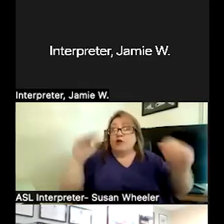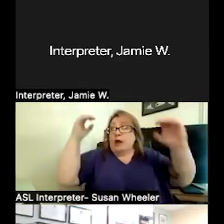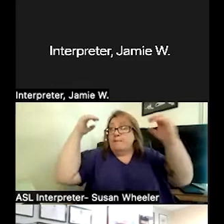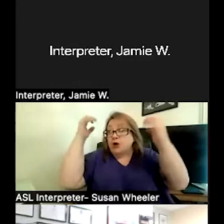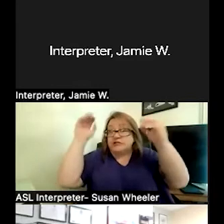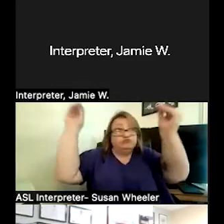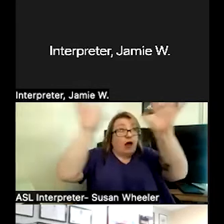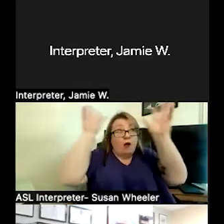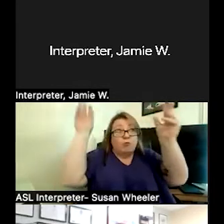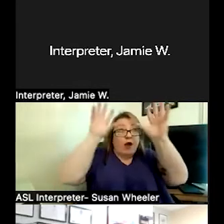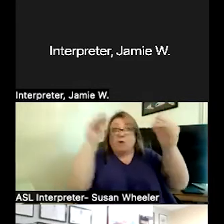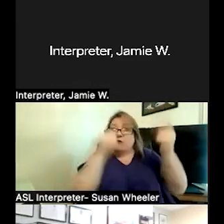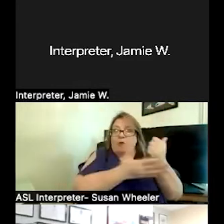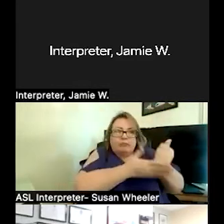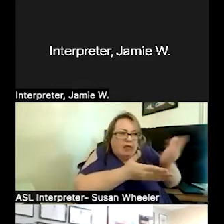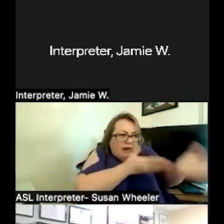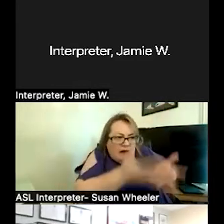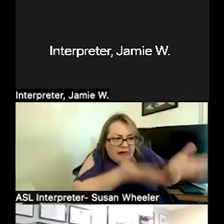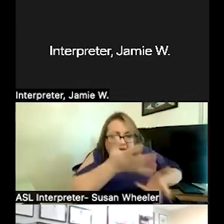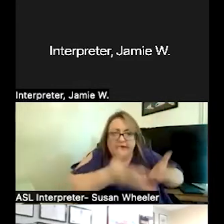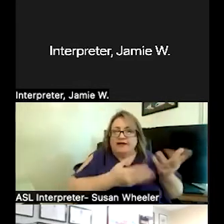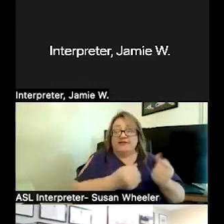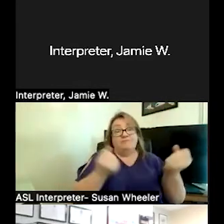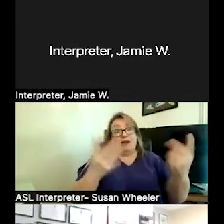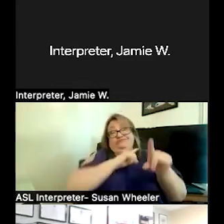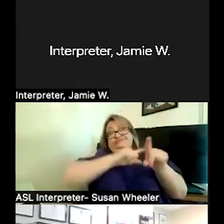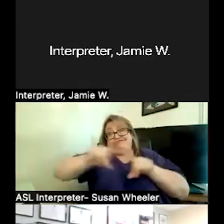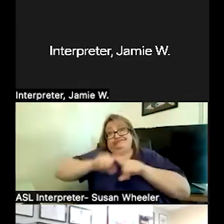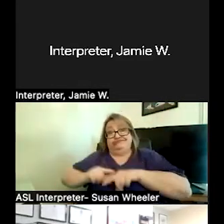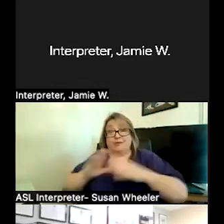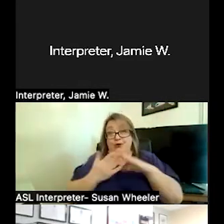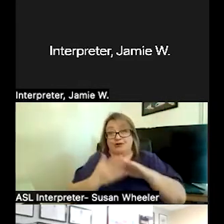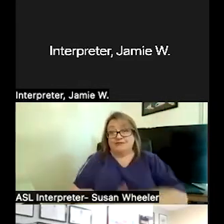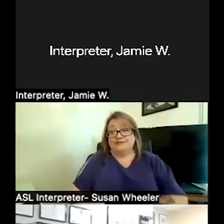planning. And there's a lot of different communities out there. Next.